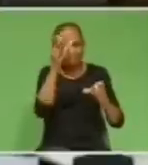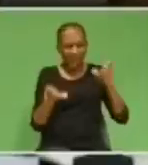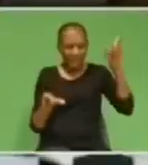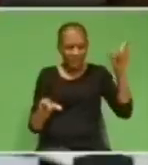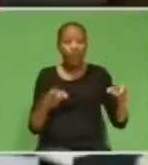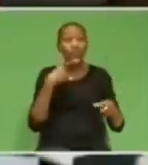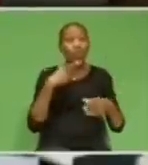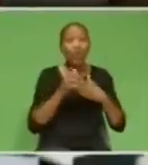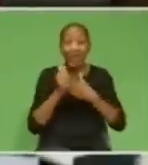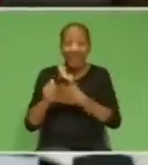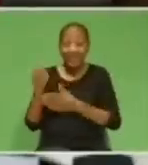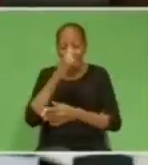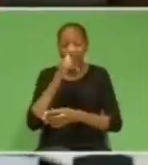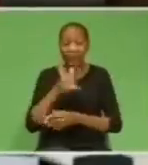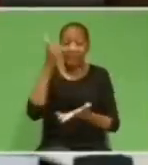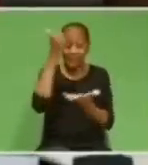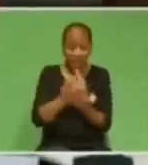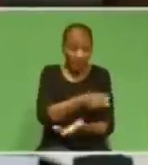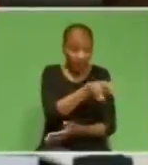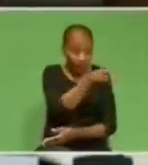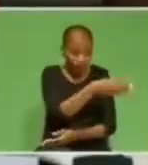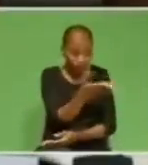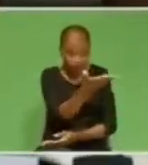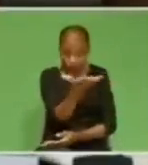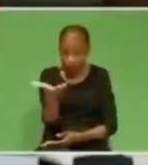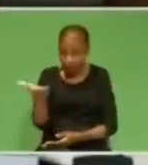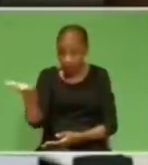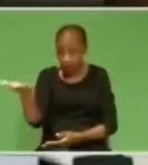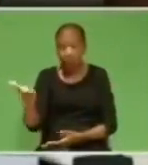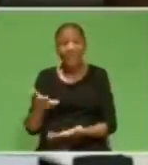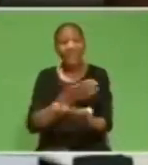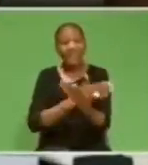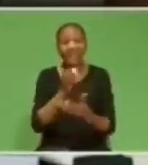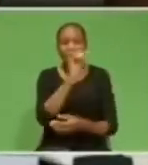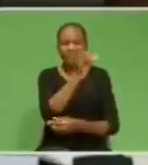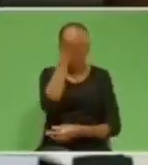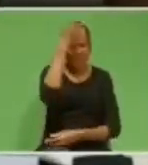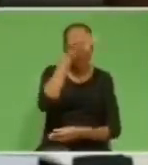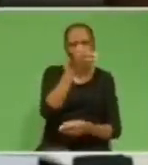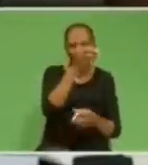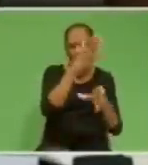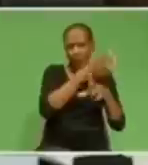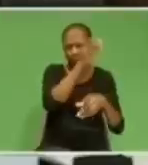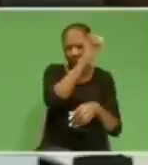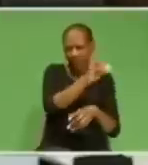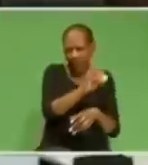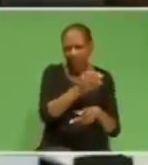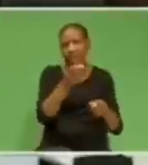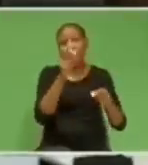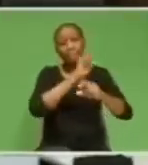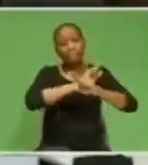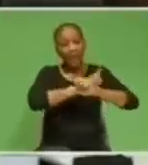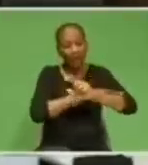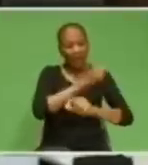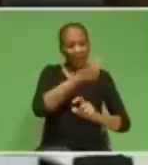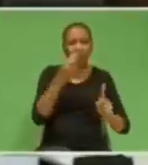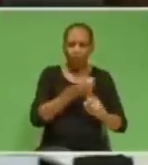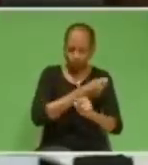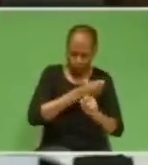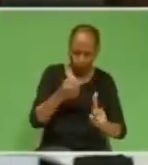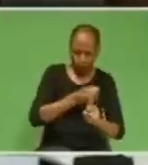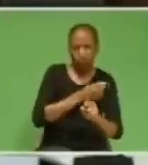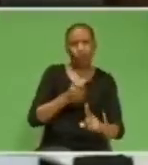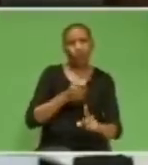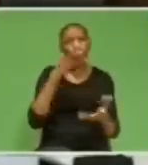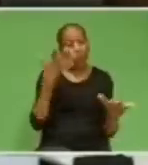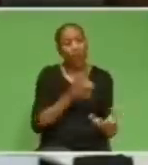crimes sit here with us. Some occupy senior positions in government and use the control they have over the state's resources